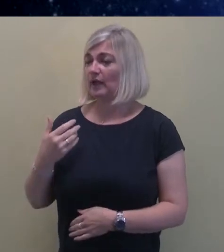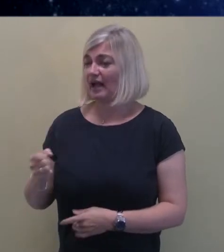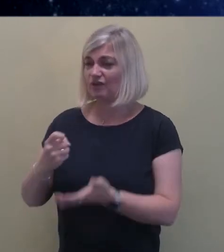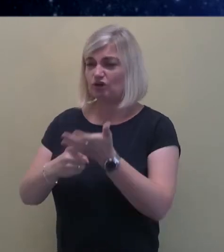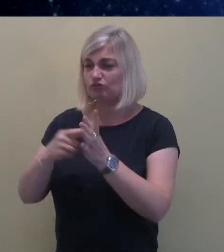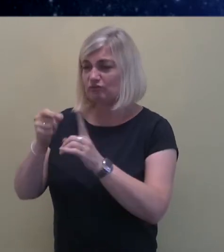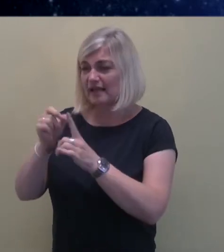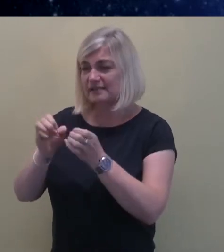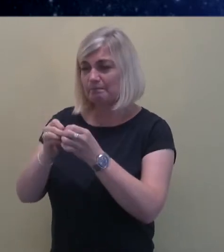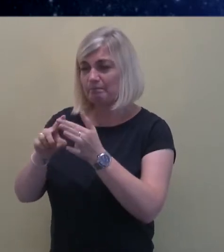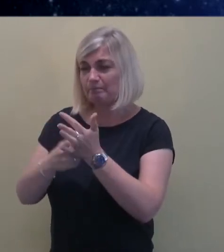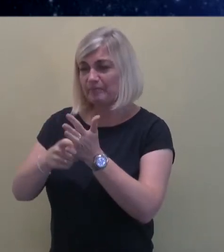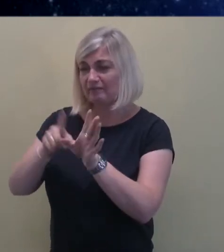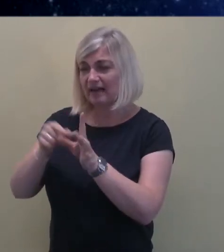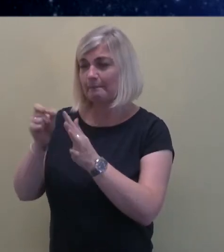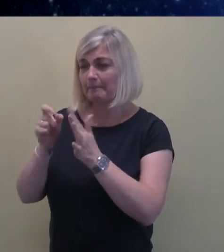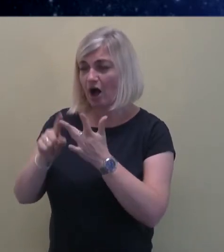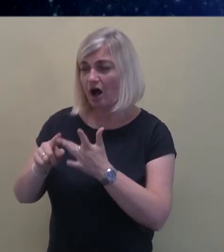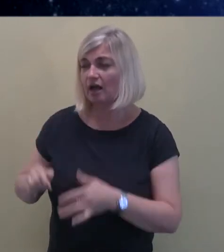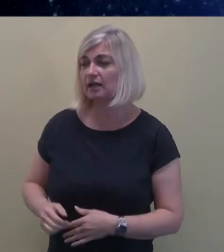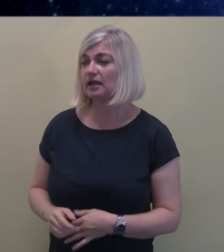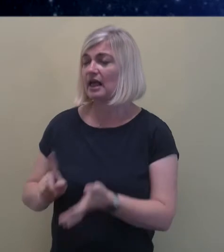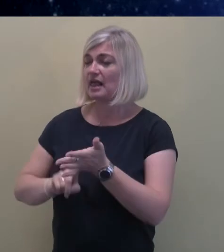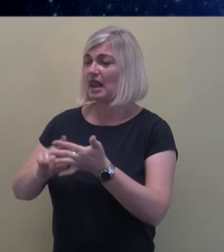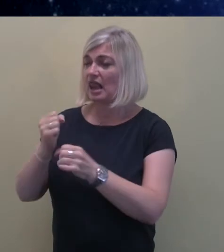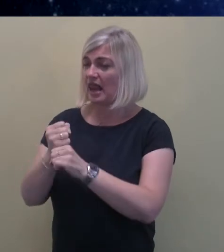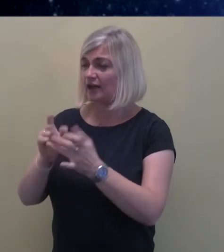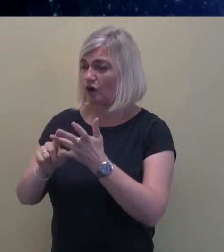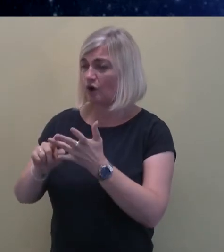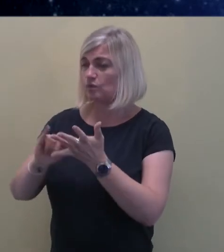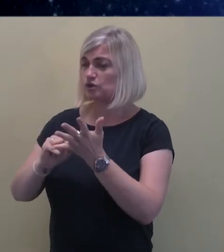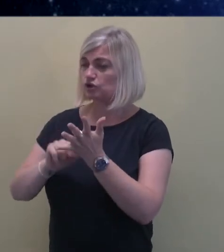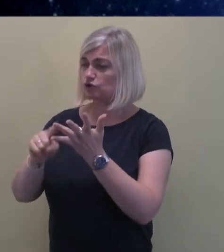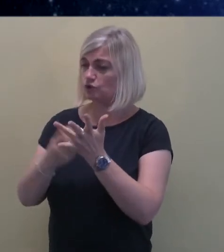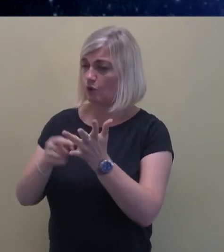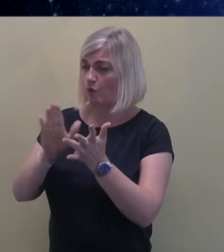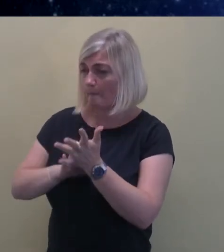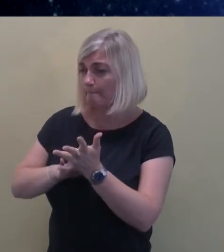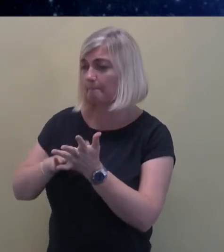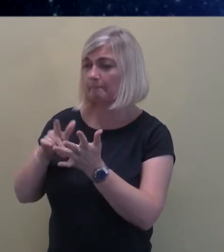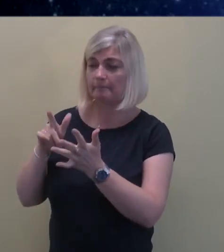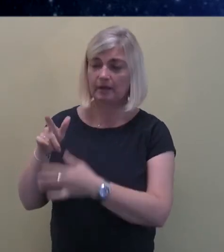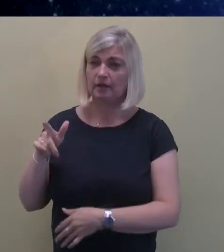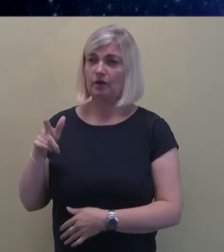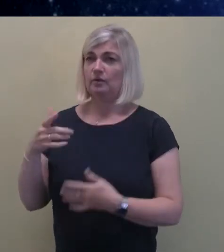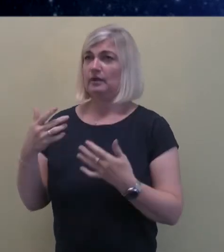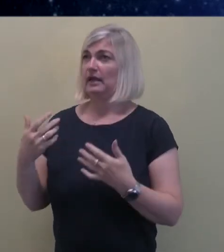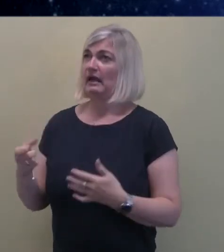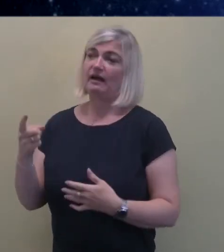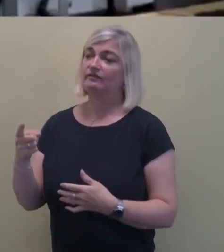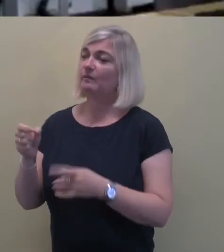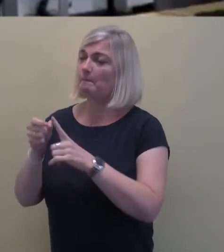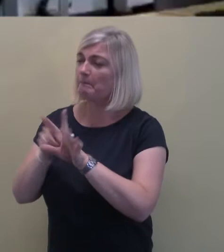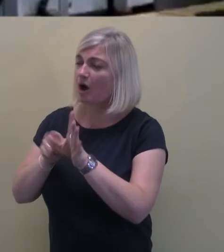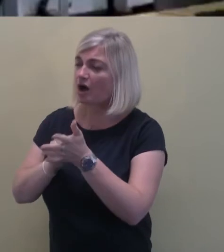College, because we actually get all the software and resources that we need to get the job done to really high spec.